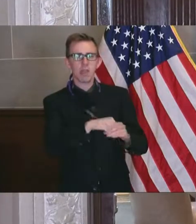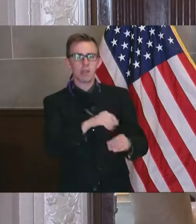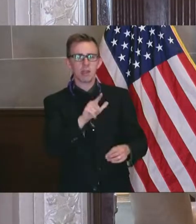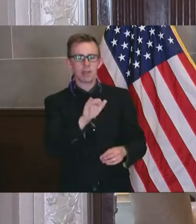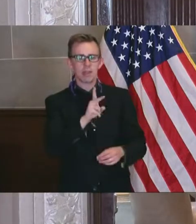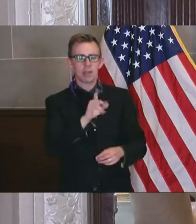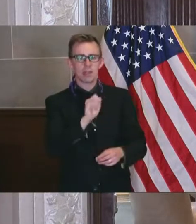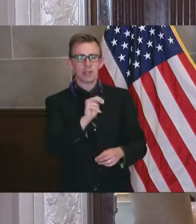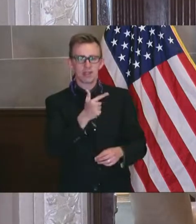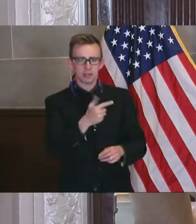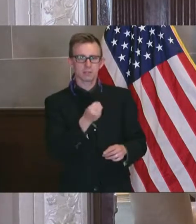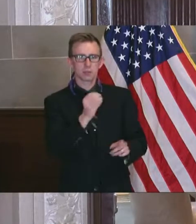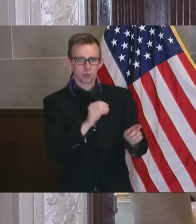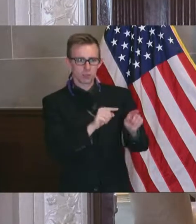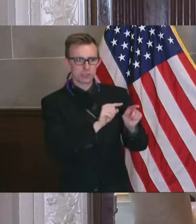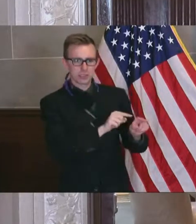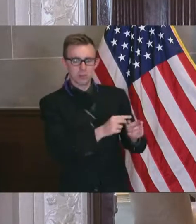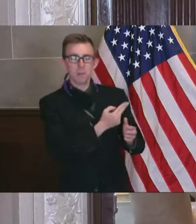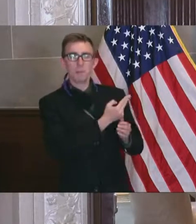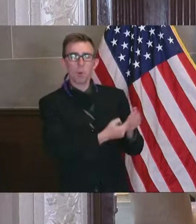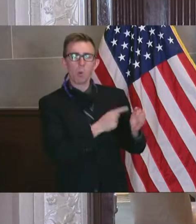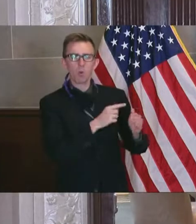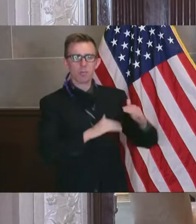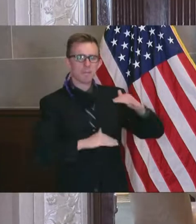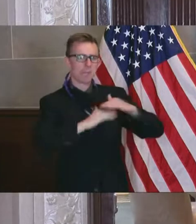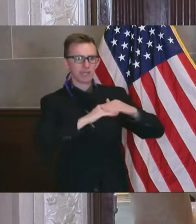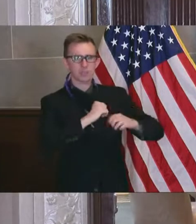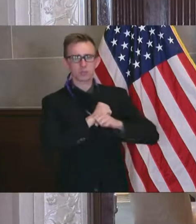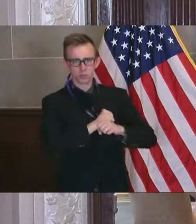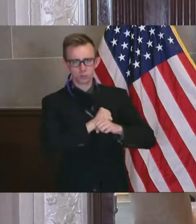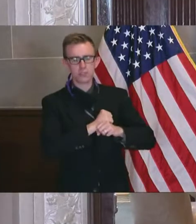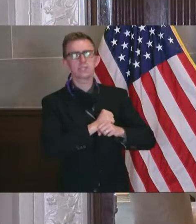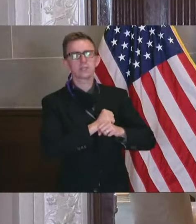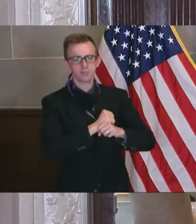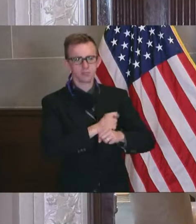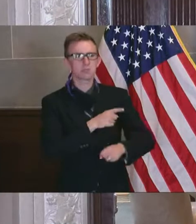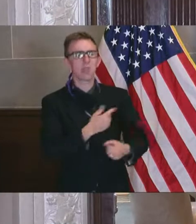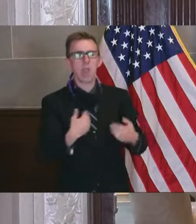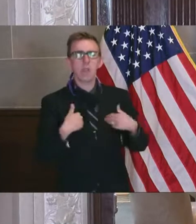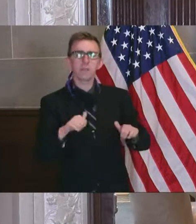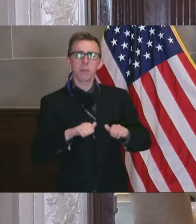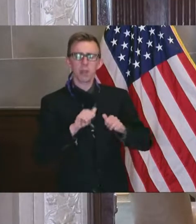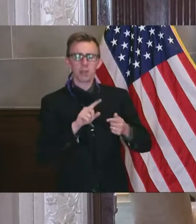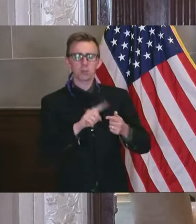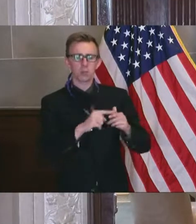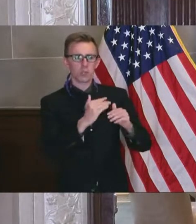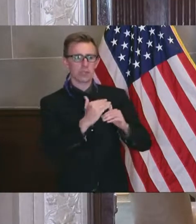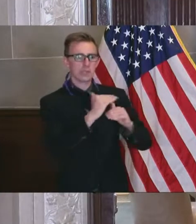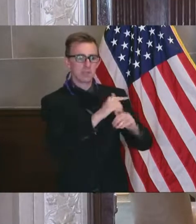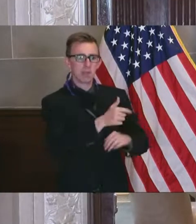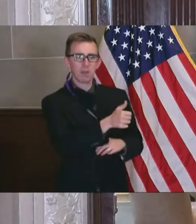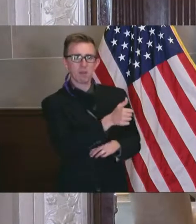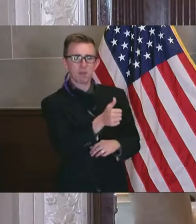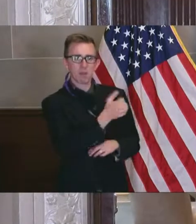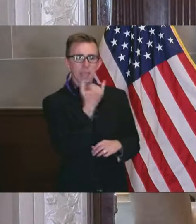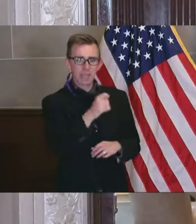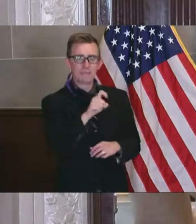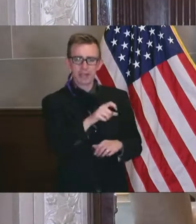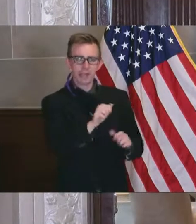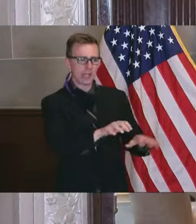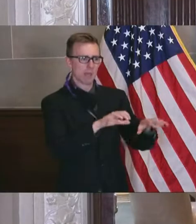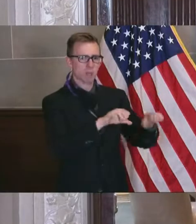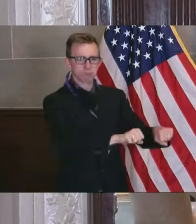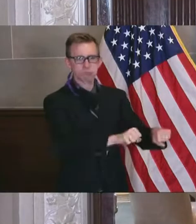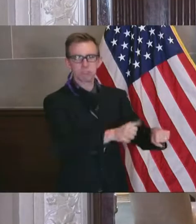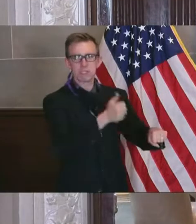Licking. Both facilities are maximum security prisons with the ability to further limit movement if needed and